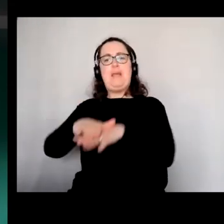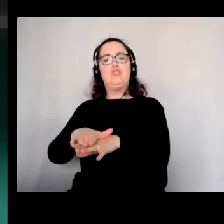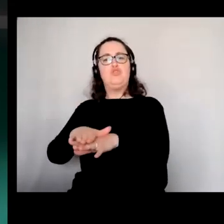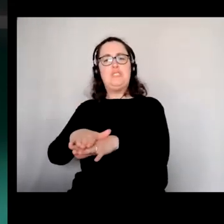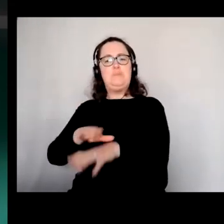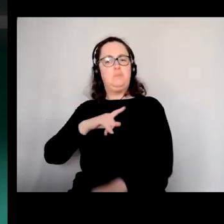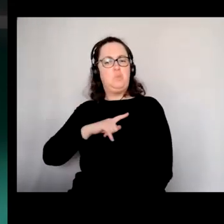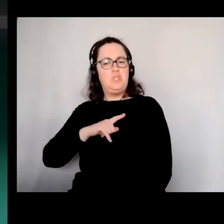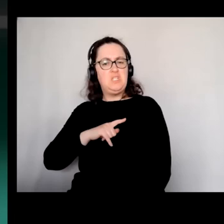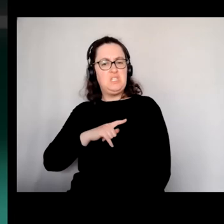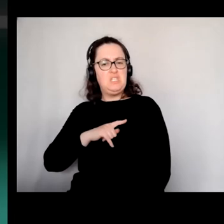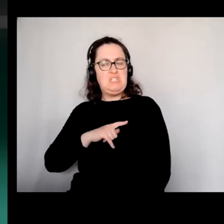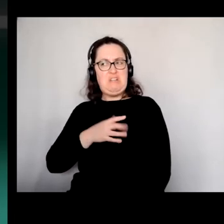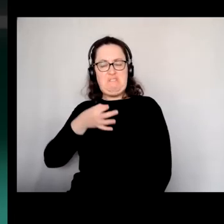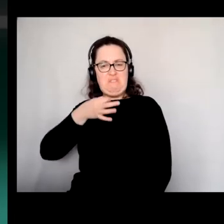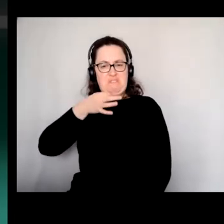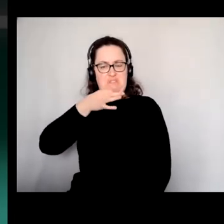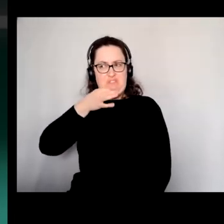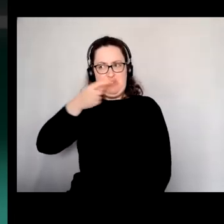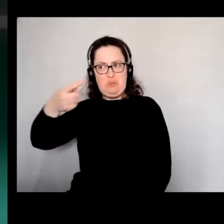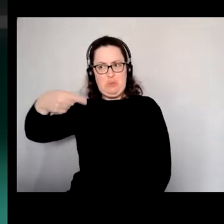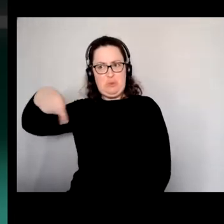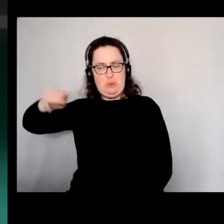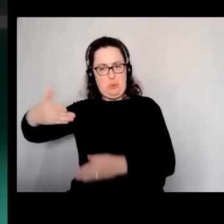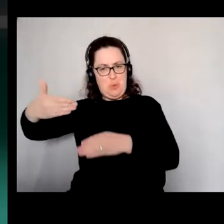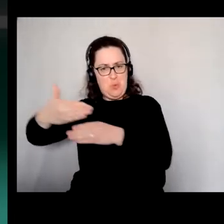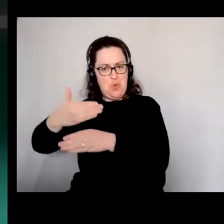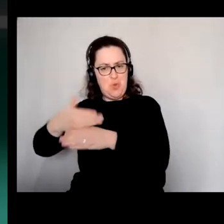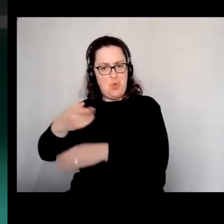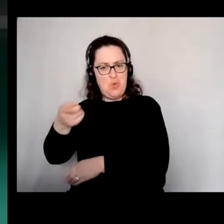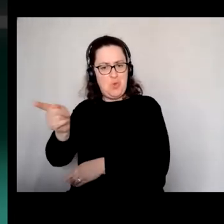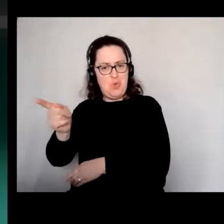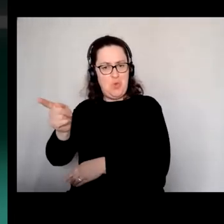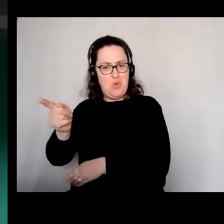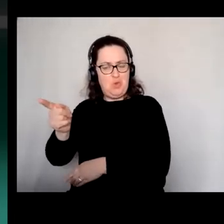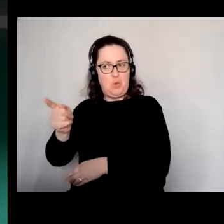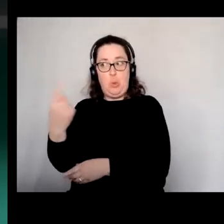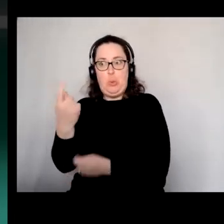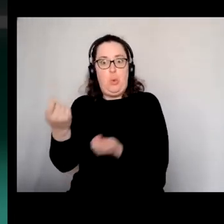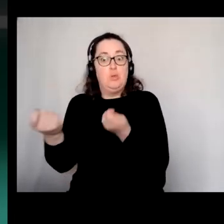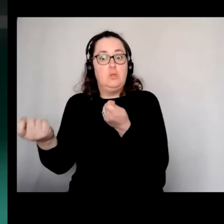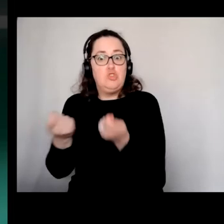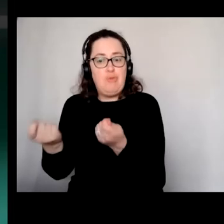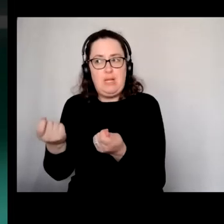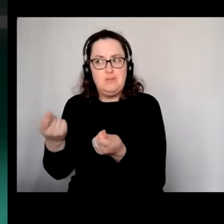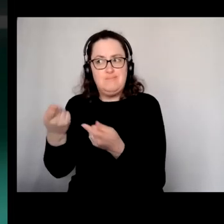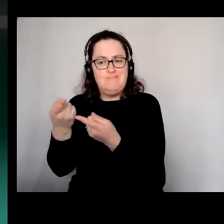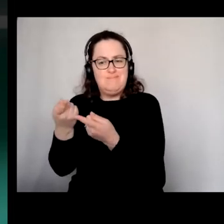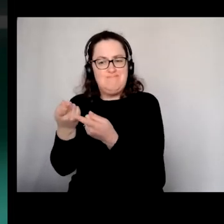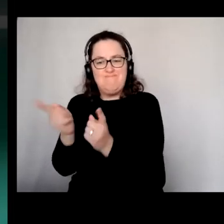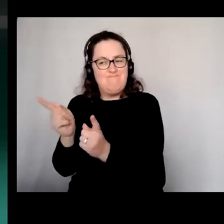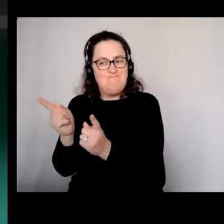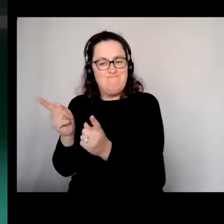gallery when none of the, or very few of the people who work in those organizations or who curate, you